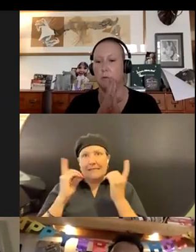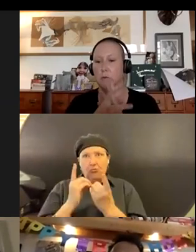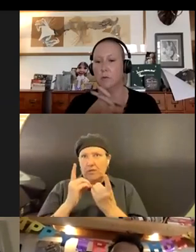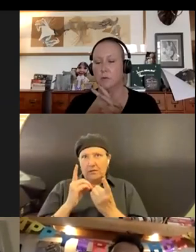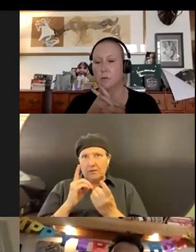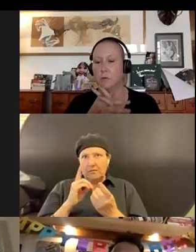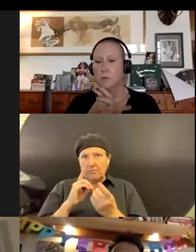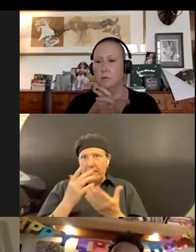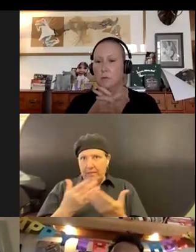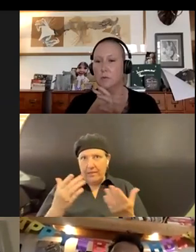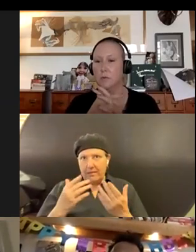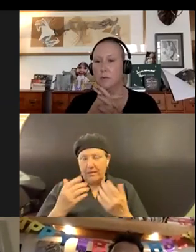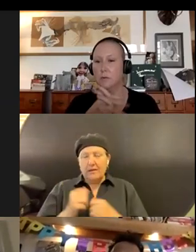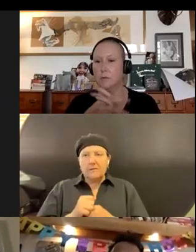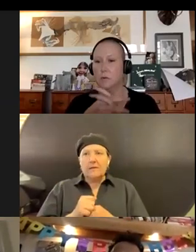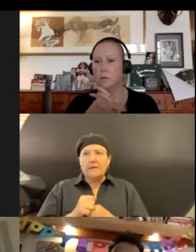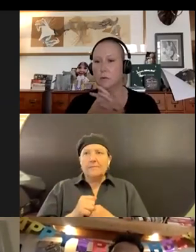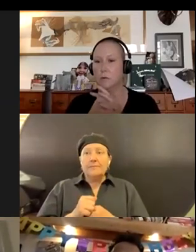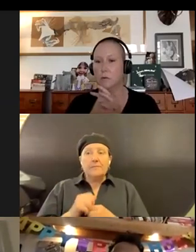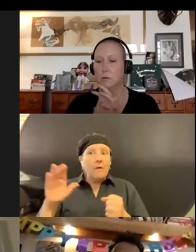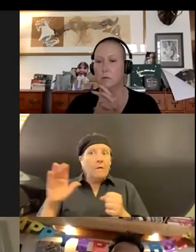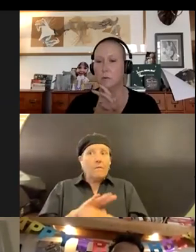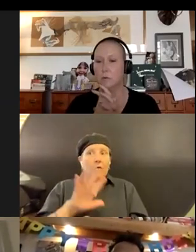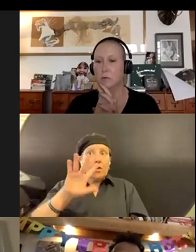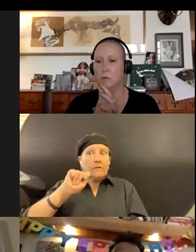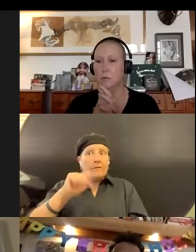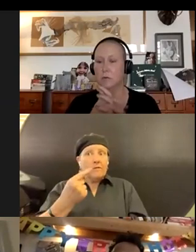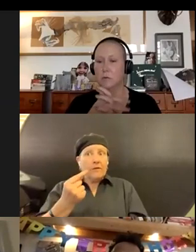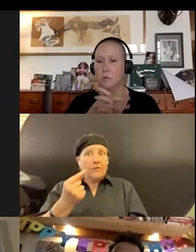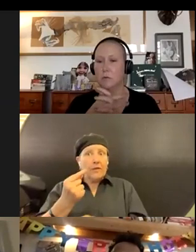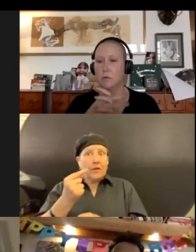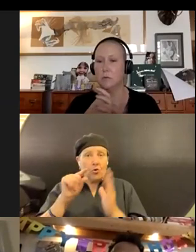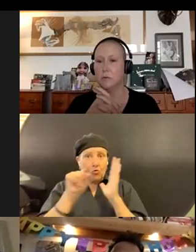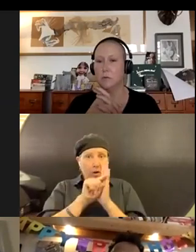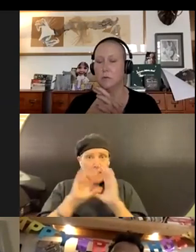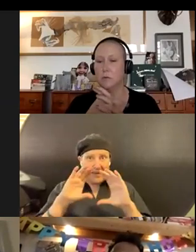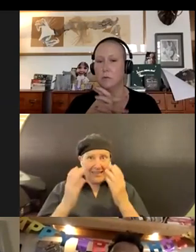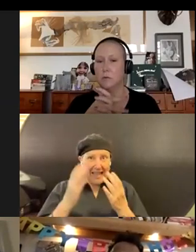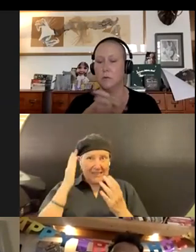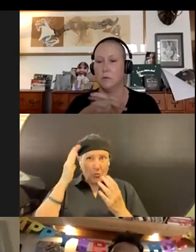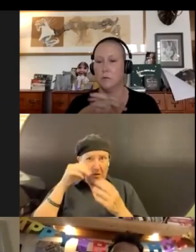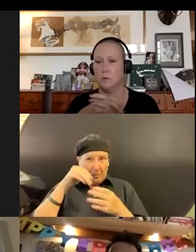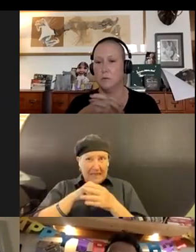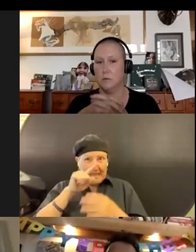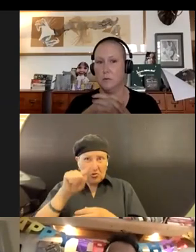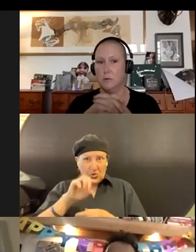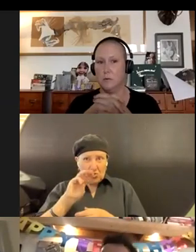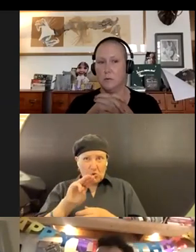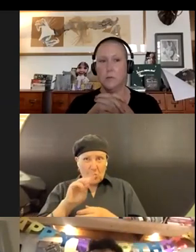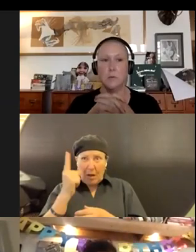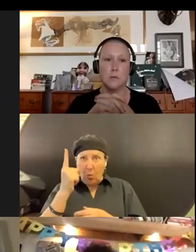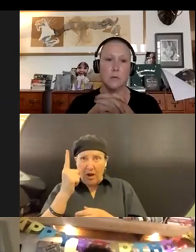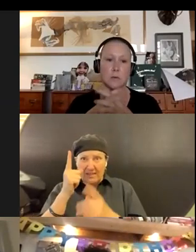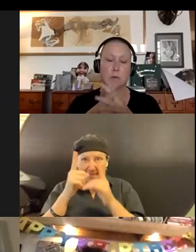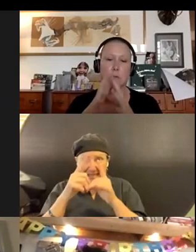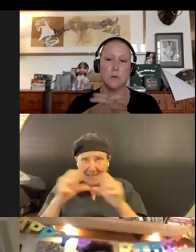Is the entire 5th grade class going to be on Zoom all at once, or will they be splitting the kids up into smaller groups? No, they'll be